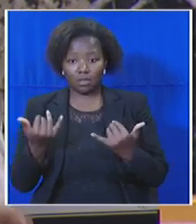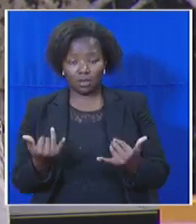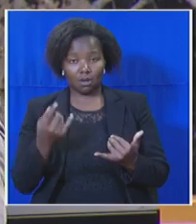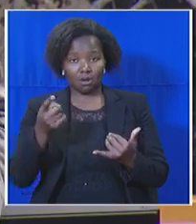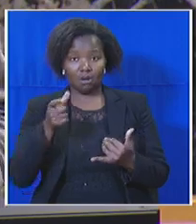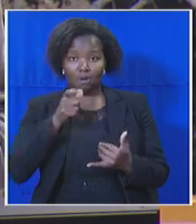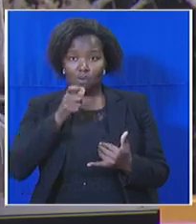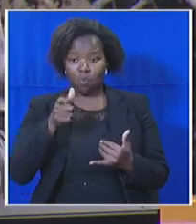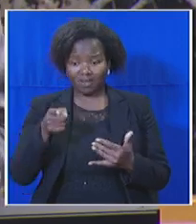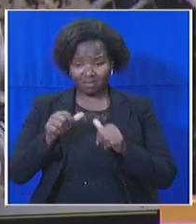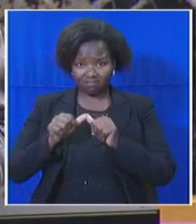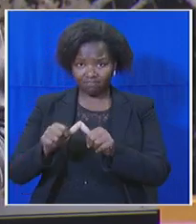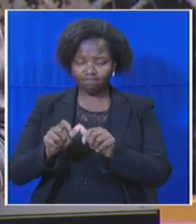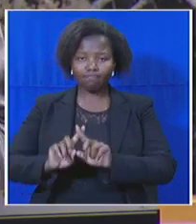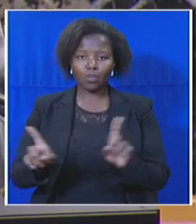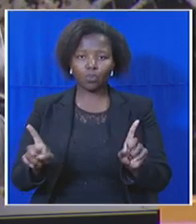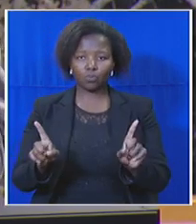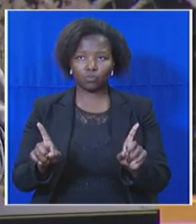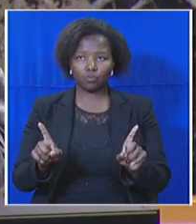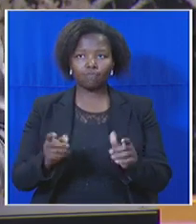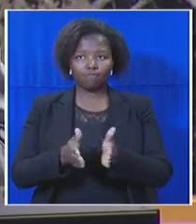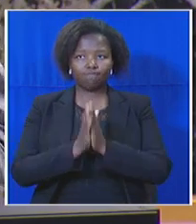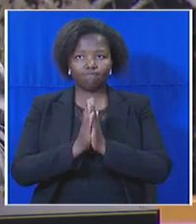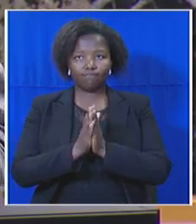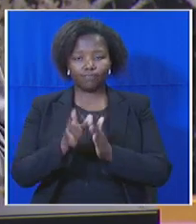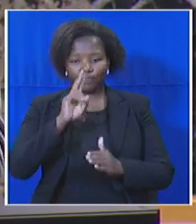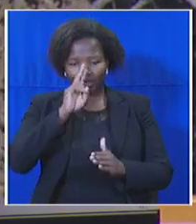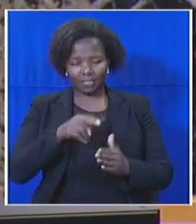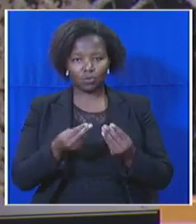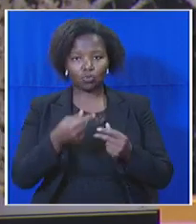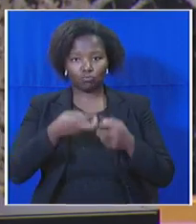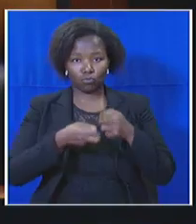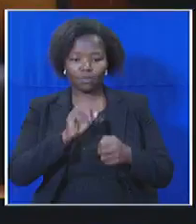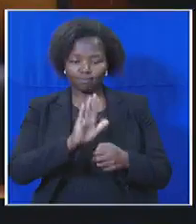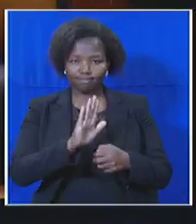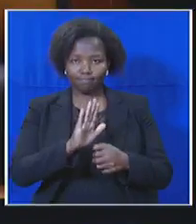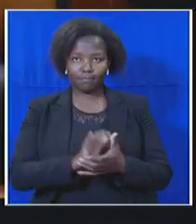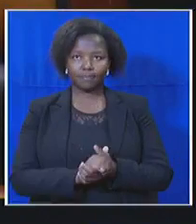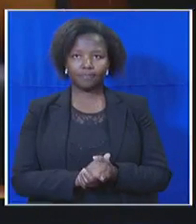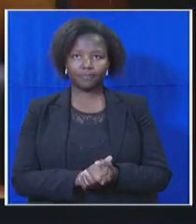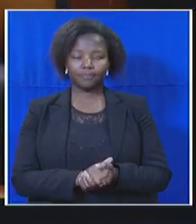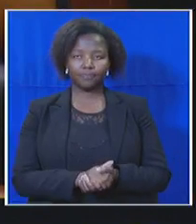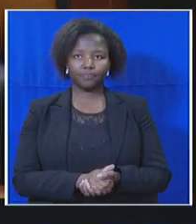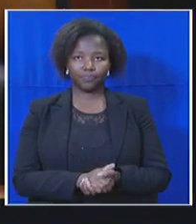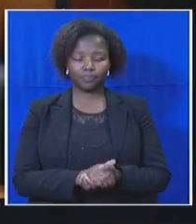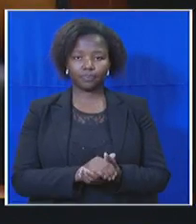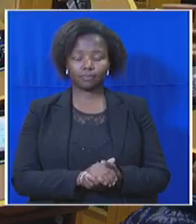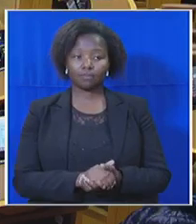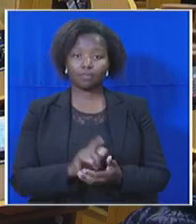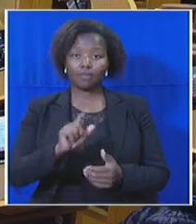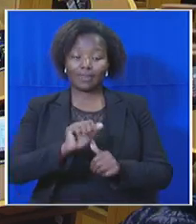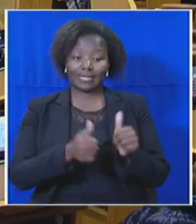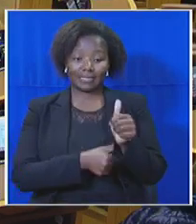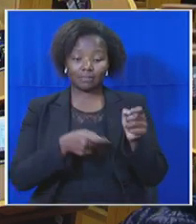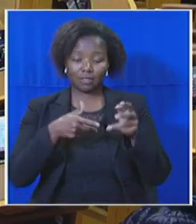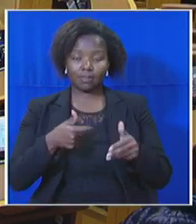such language. I just appeal to you that let us address that particular instance. Thank you. Honorable Killian. Honorable Deputy Speaker,